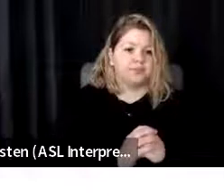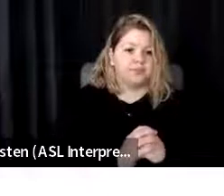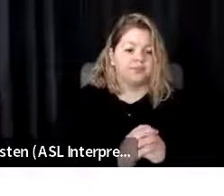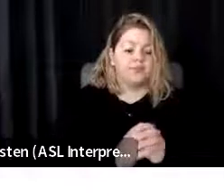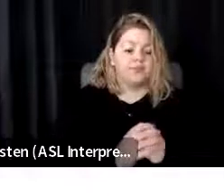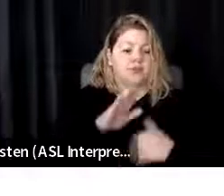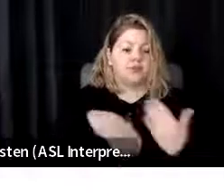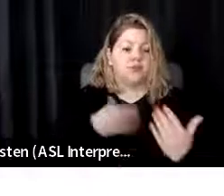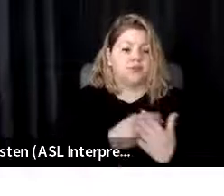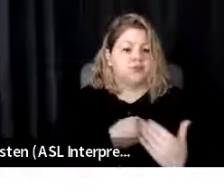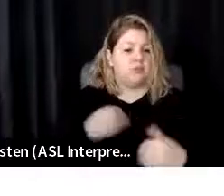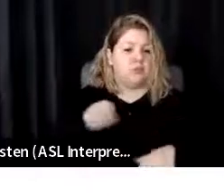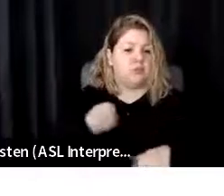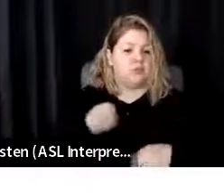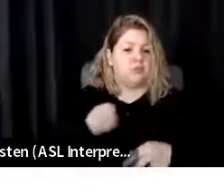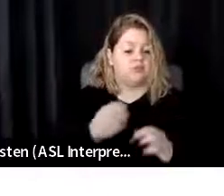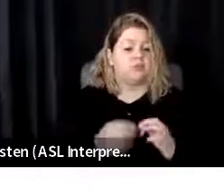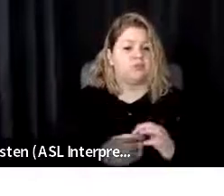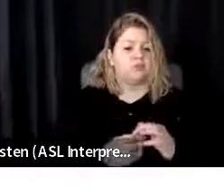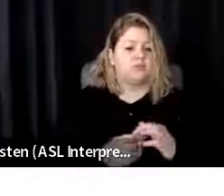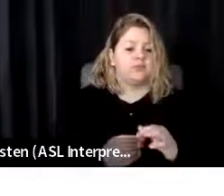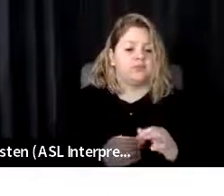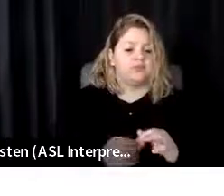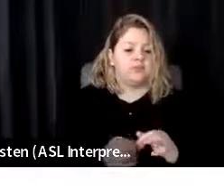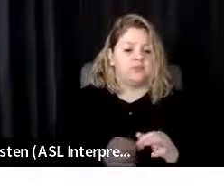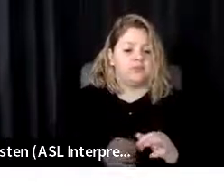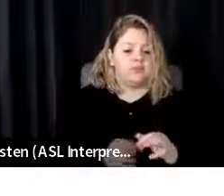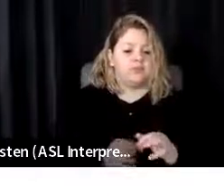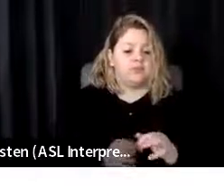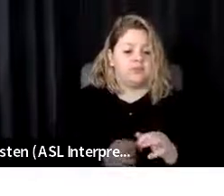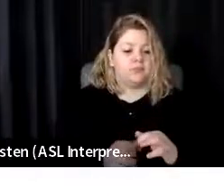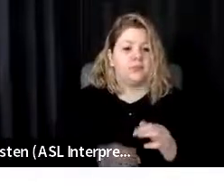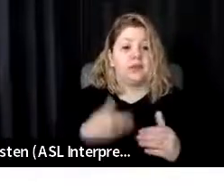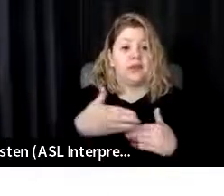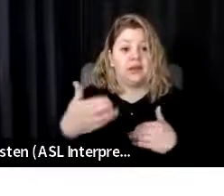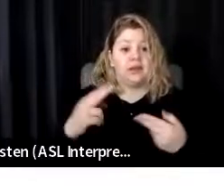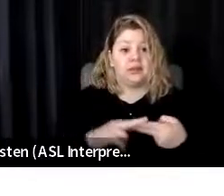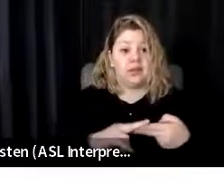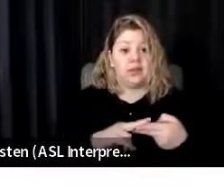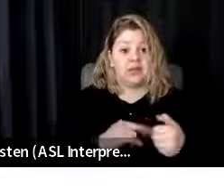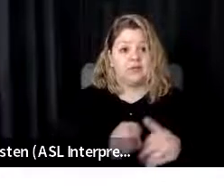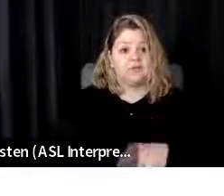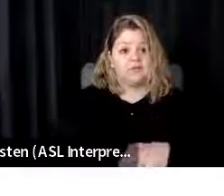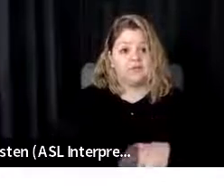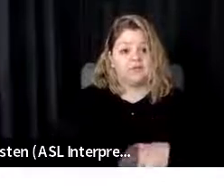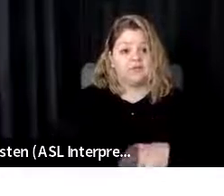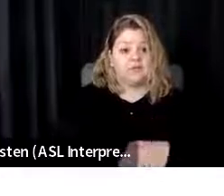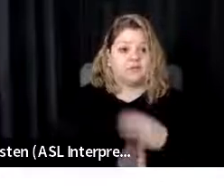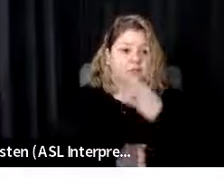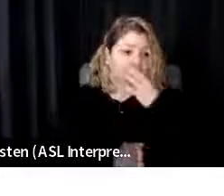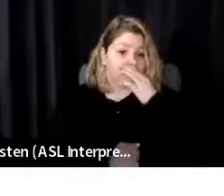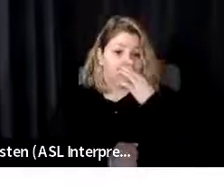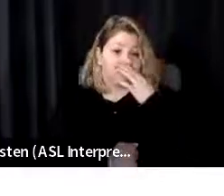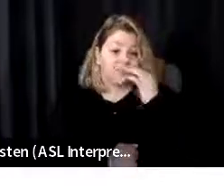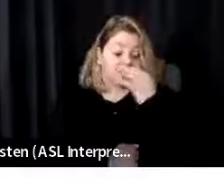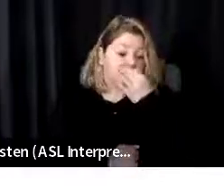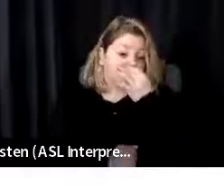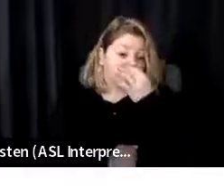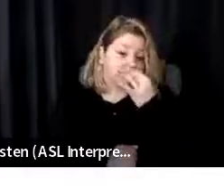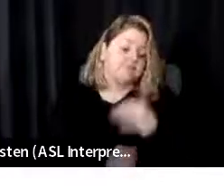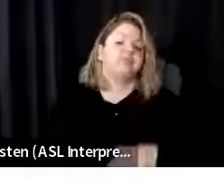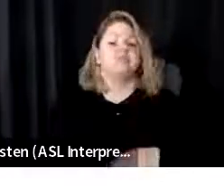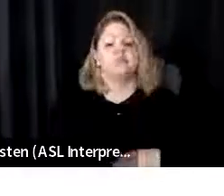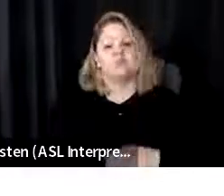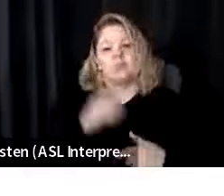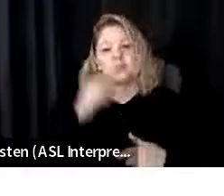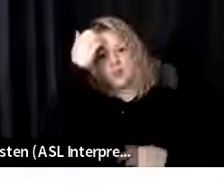members. So next slide so we can get to the review of the 2022 calendar. So